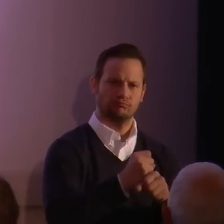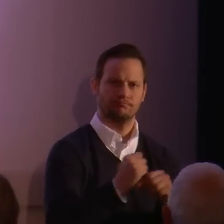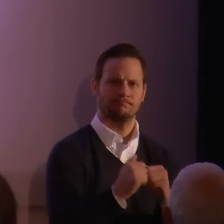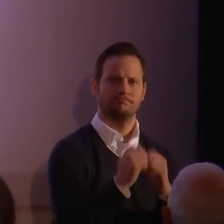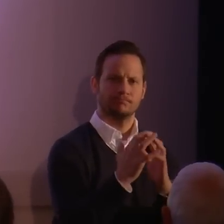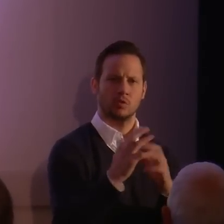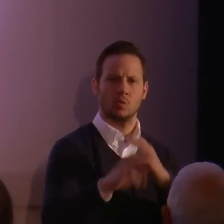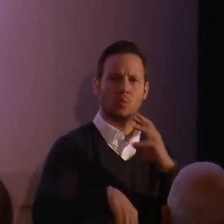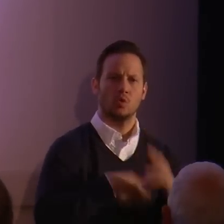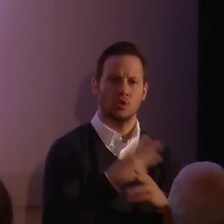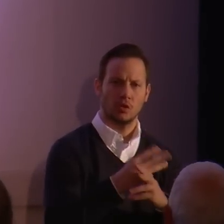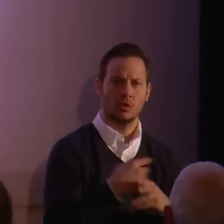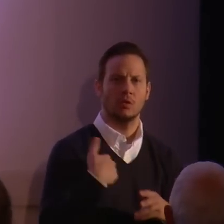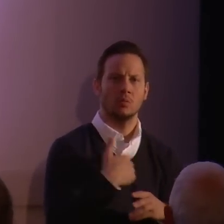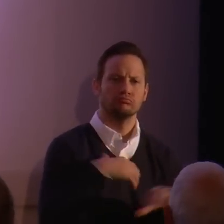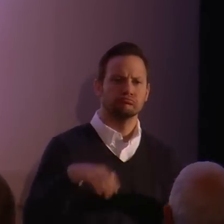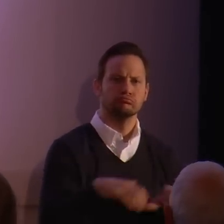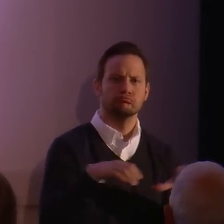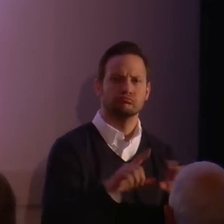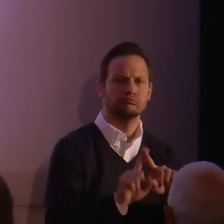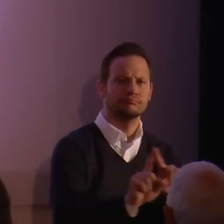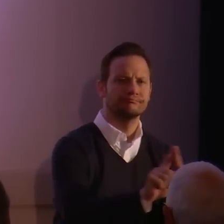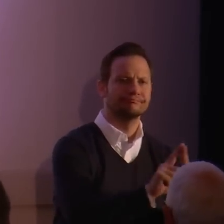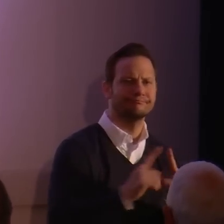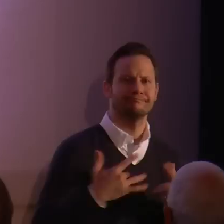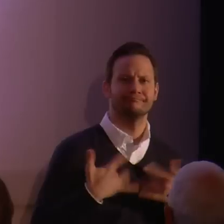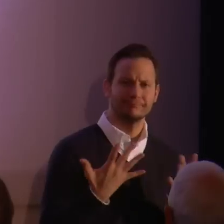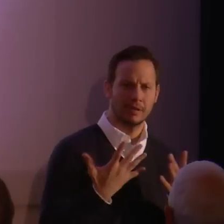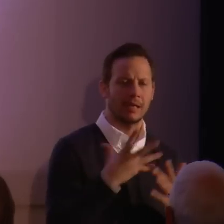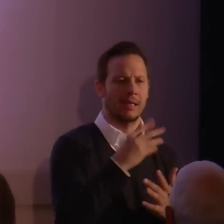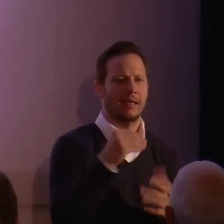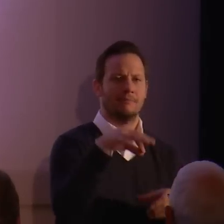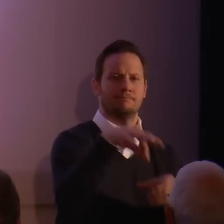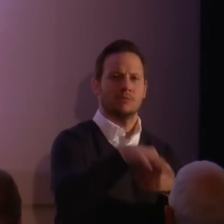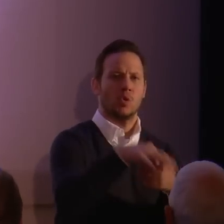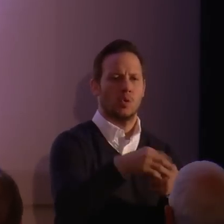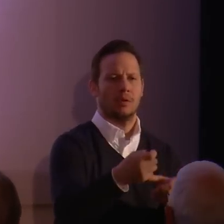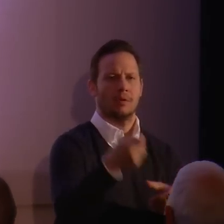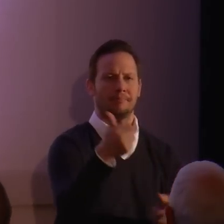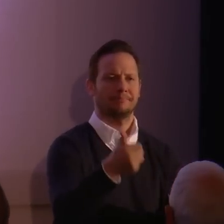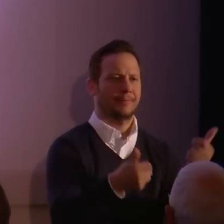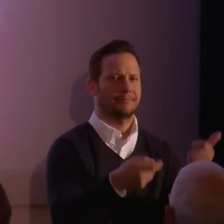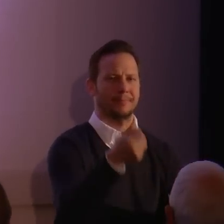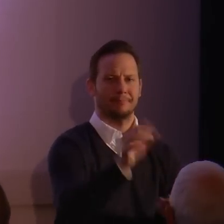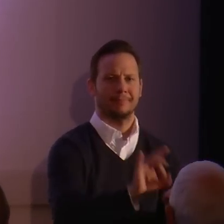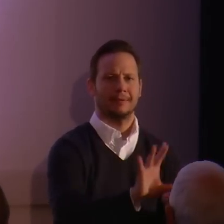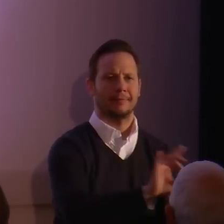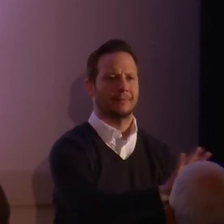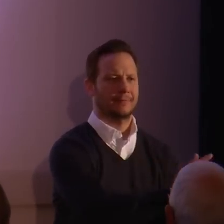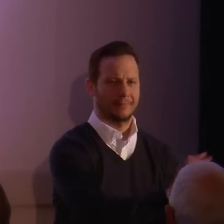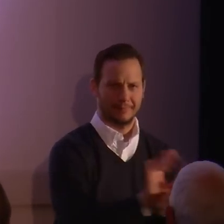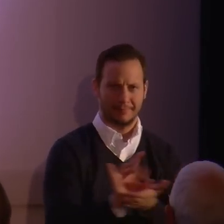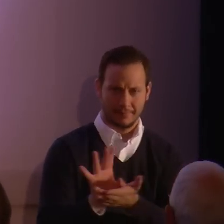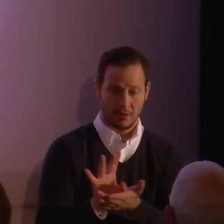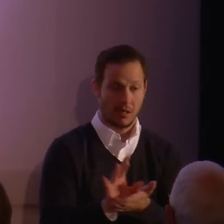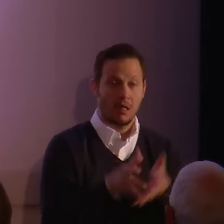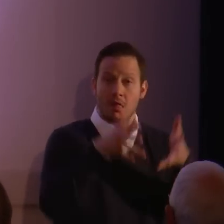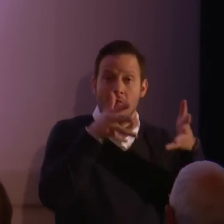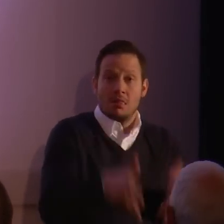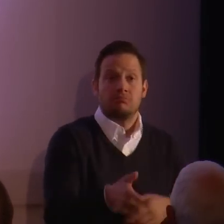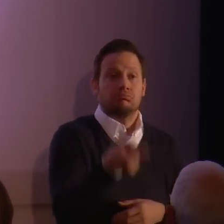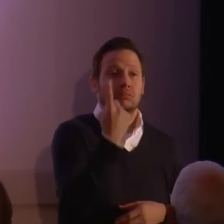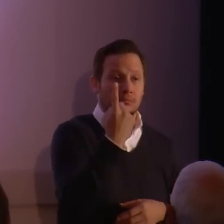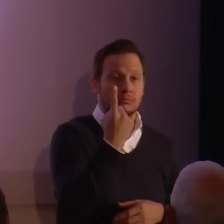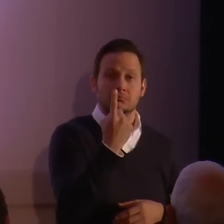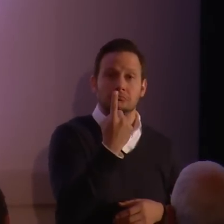we perform in challenges, and then one by one, we vote each other off the island. At the end of the day, the sole survivor wins some pretty